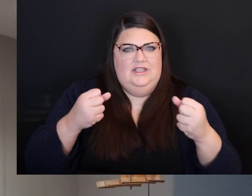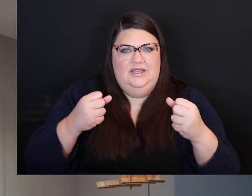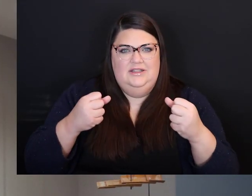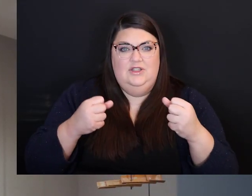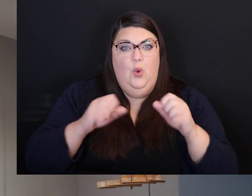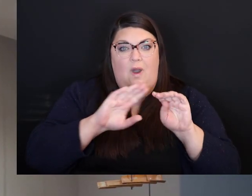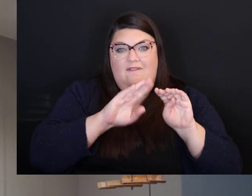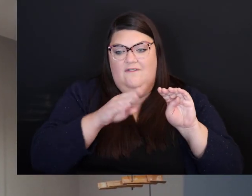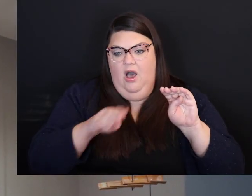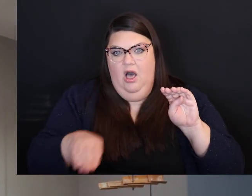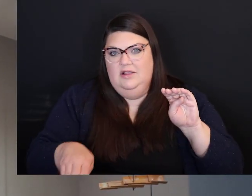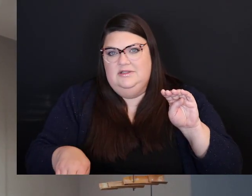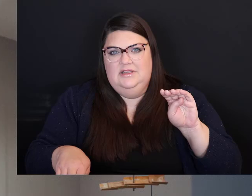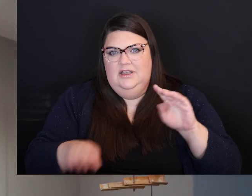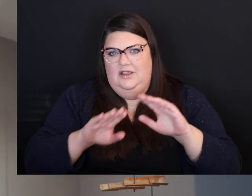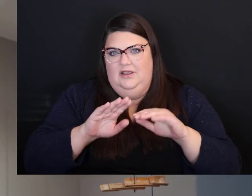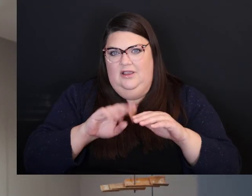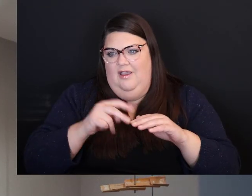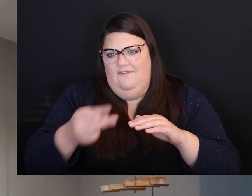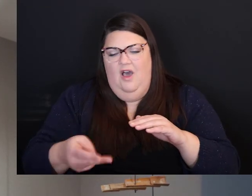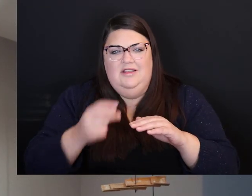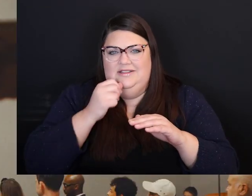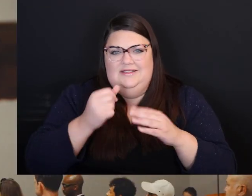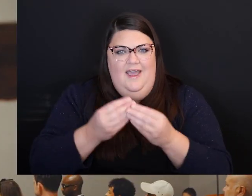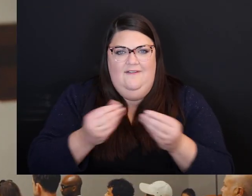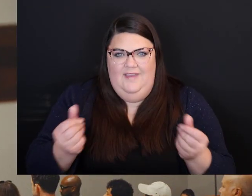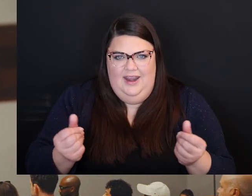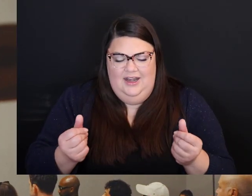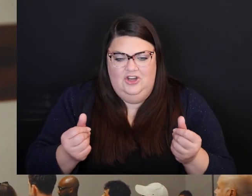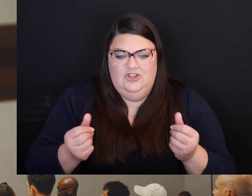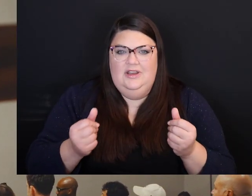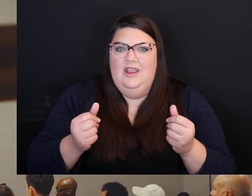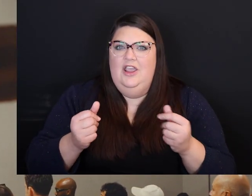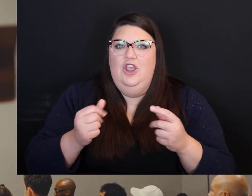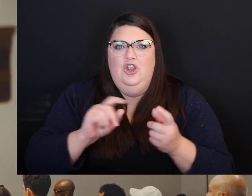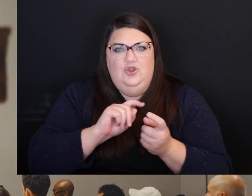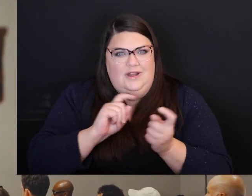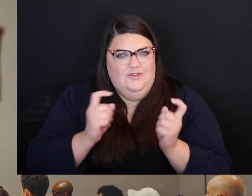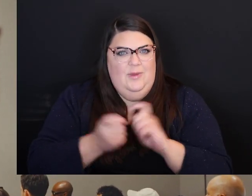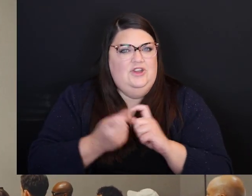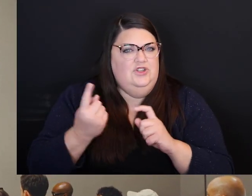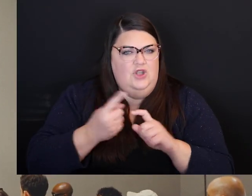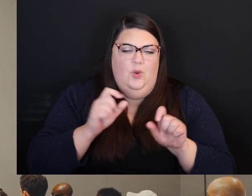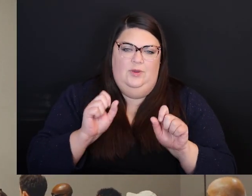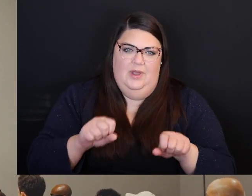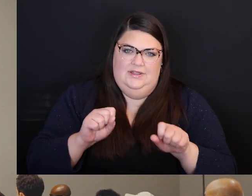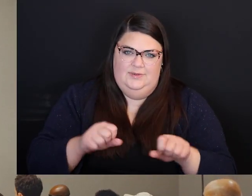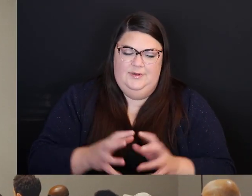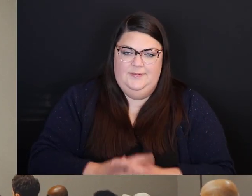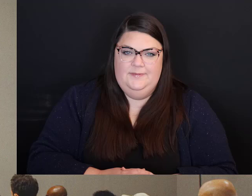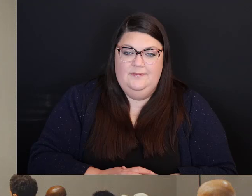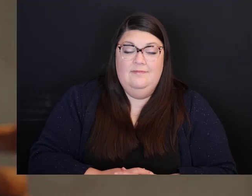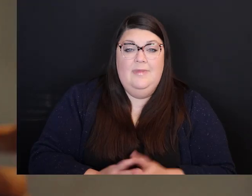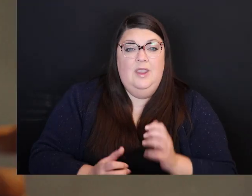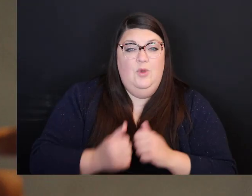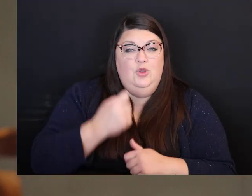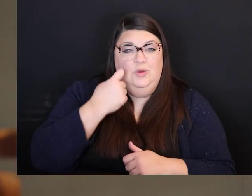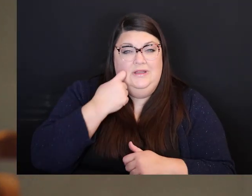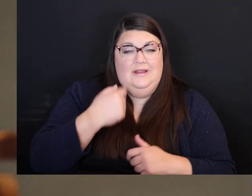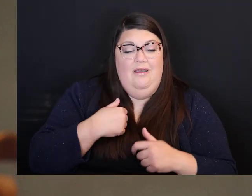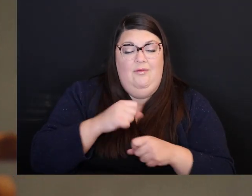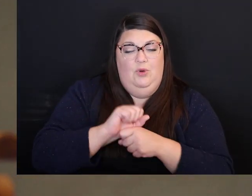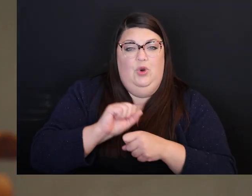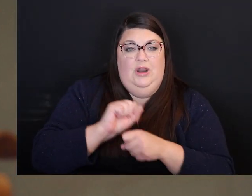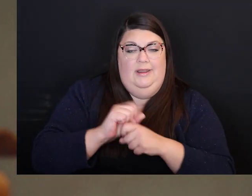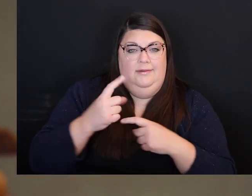What falls does not vanish. This becomes a realm where transformation is always possible. Most recently, I've